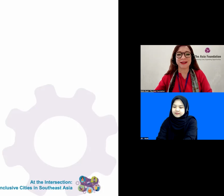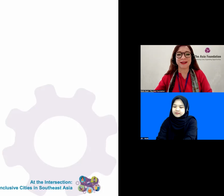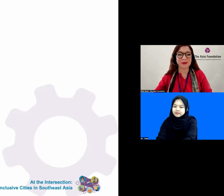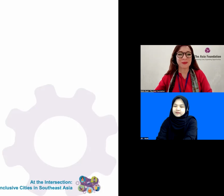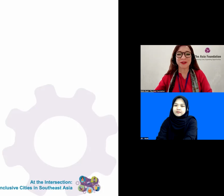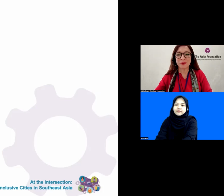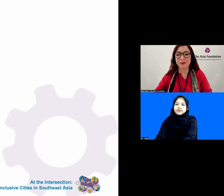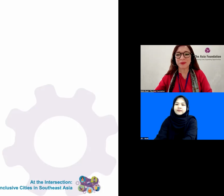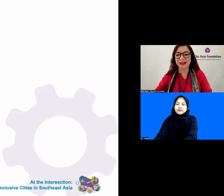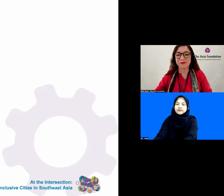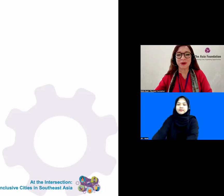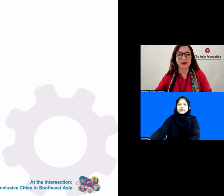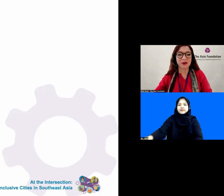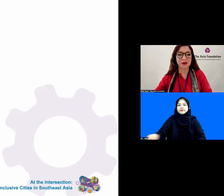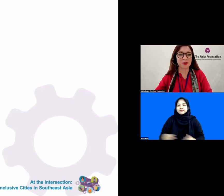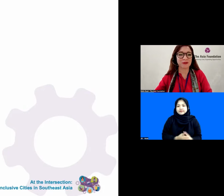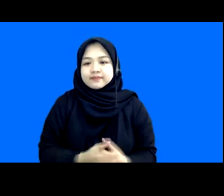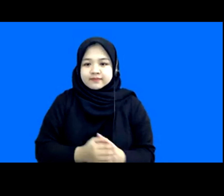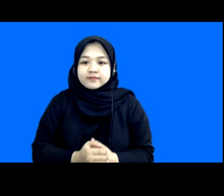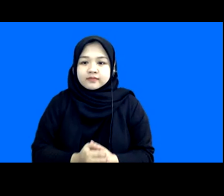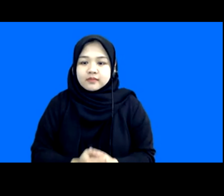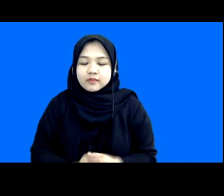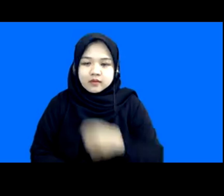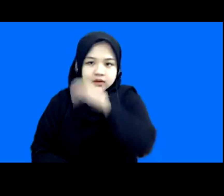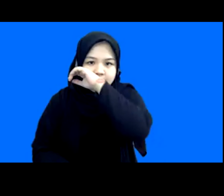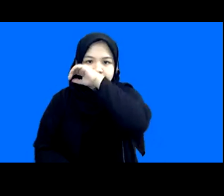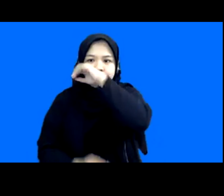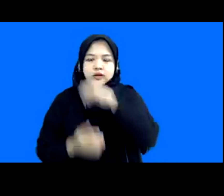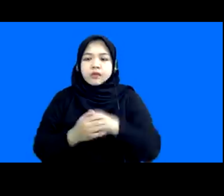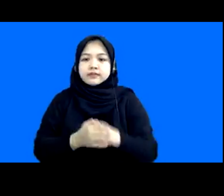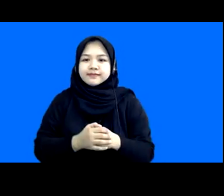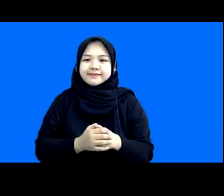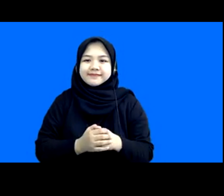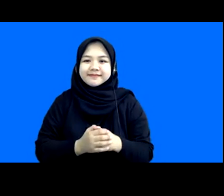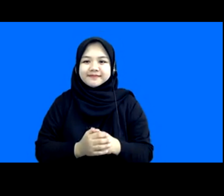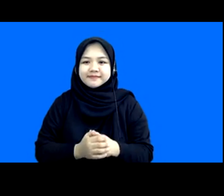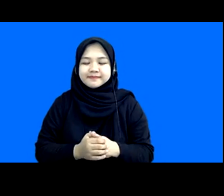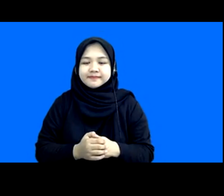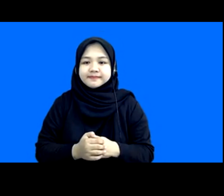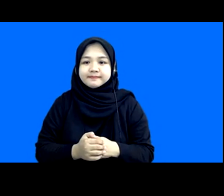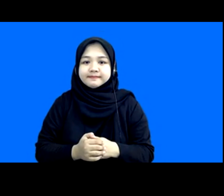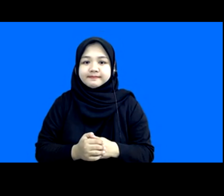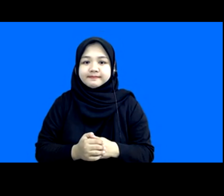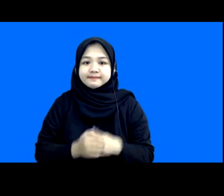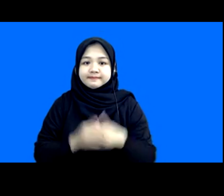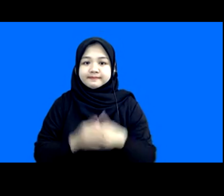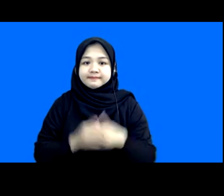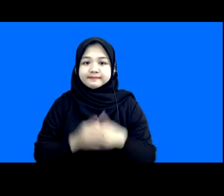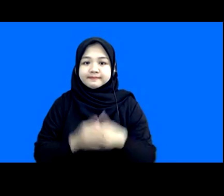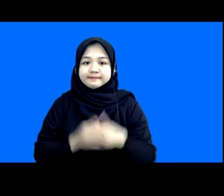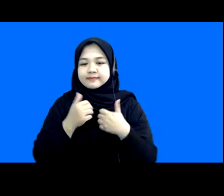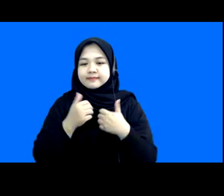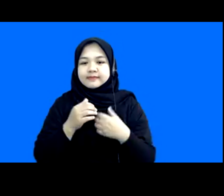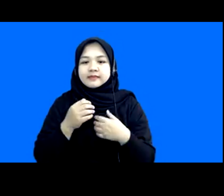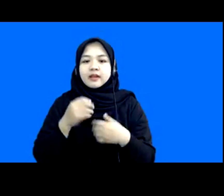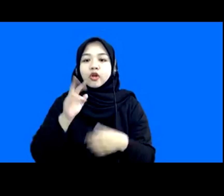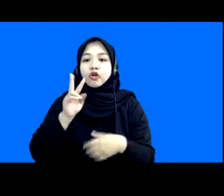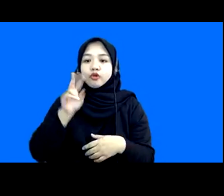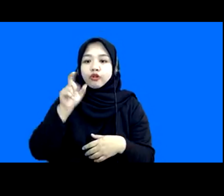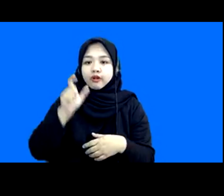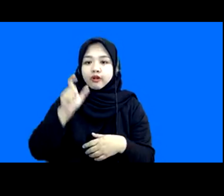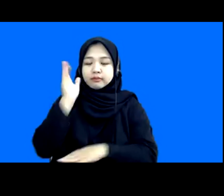Right. Welcome back, everyone. Hope you're refreshed and ready for two more very interesting speakers.